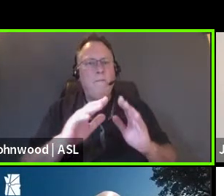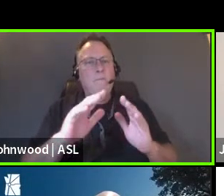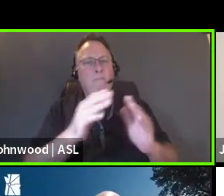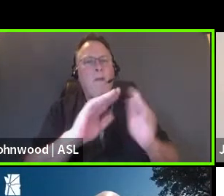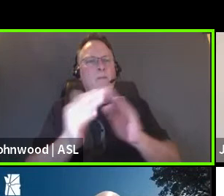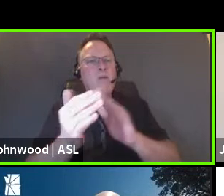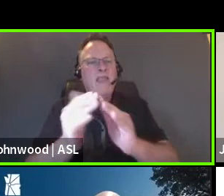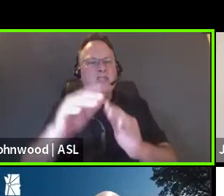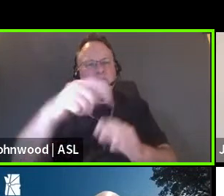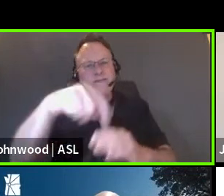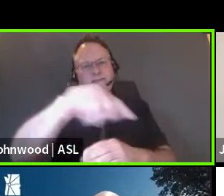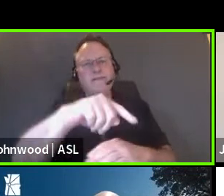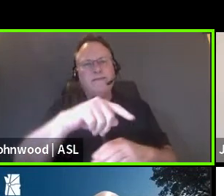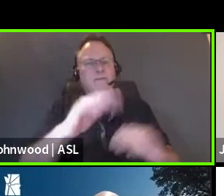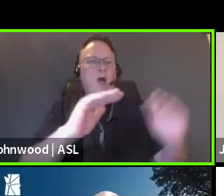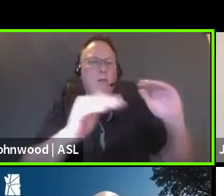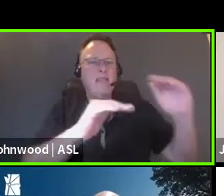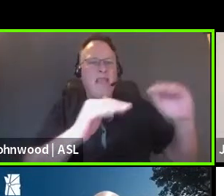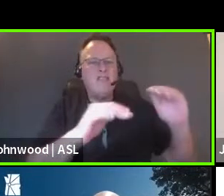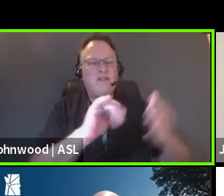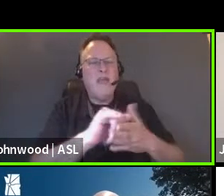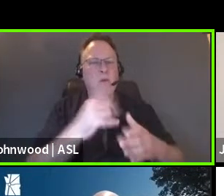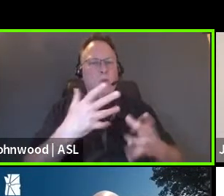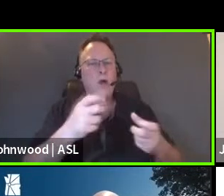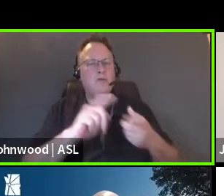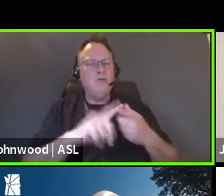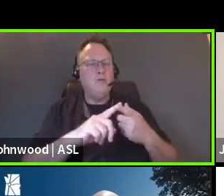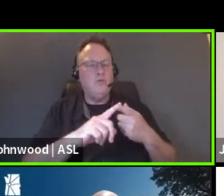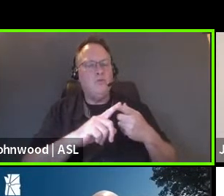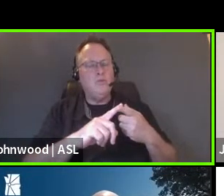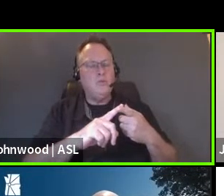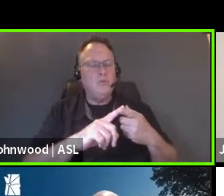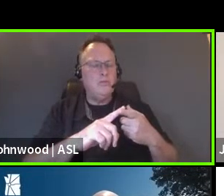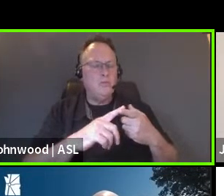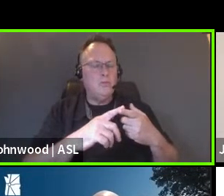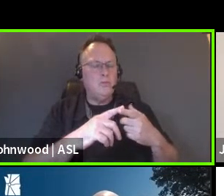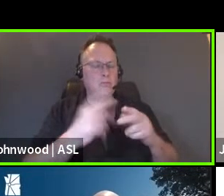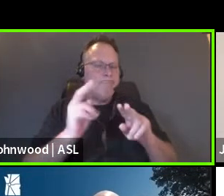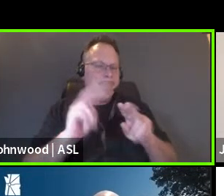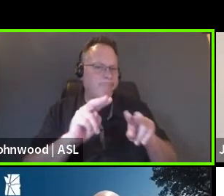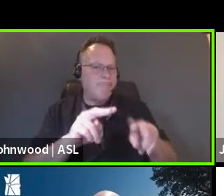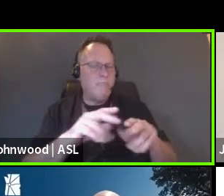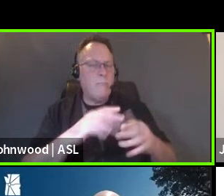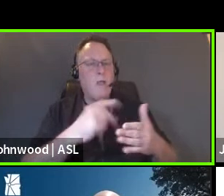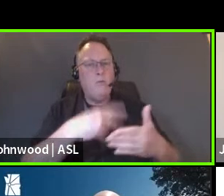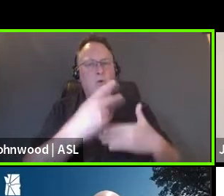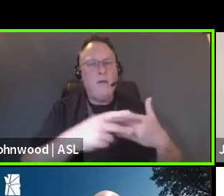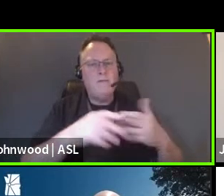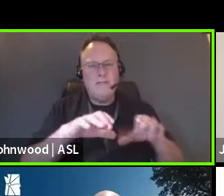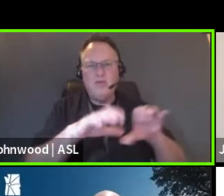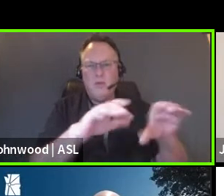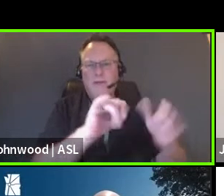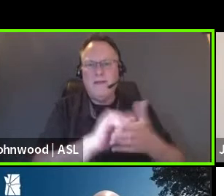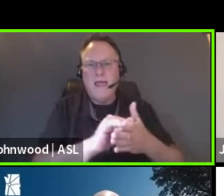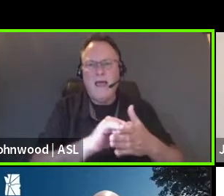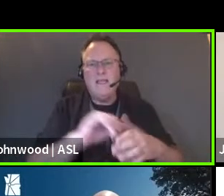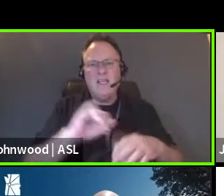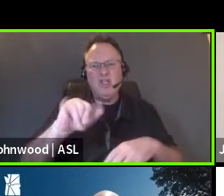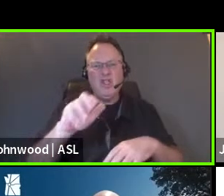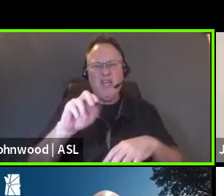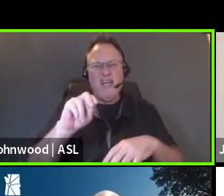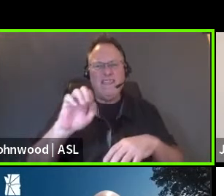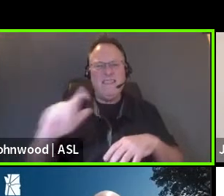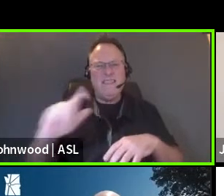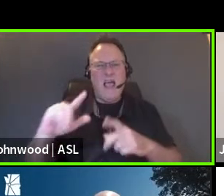want to keep track of from an equity perspective. The program has been doing that. I'm going to put Johnell on the spot because I believe